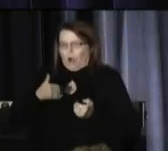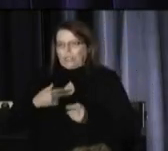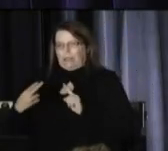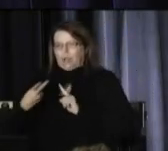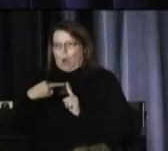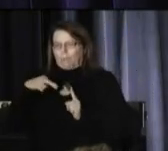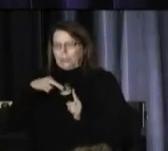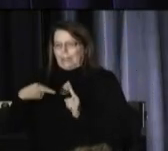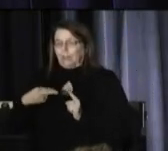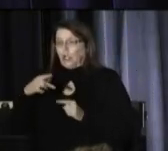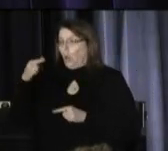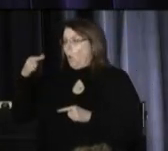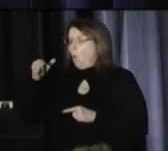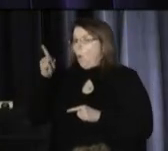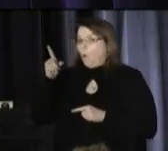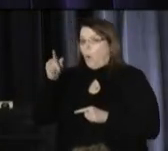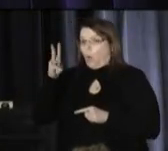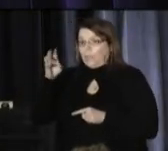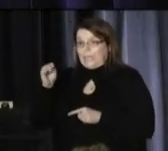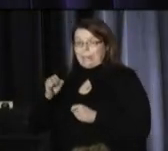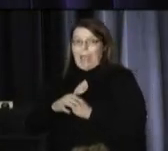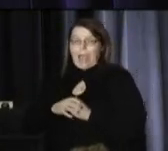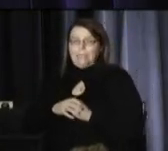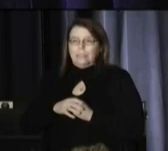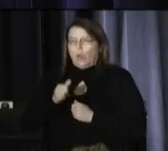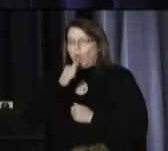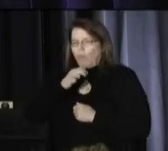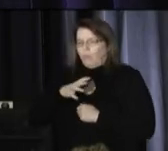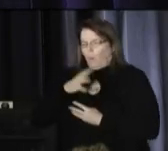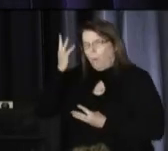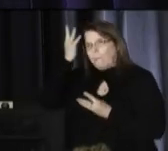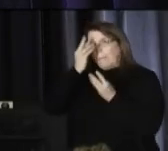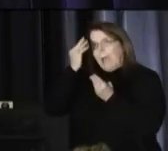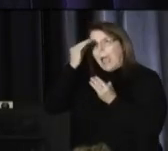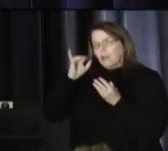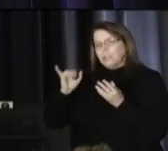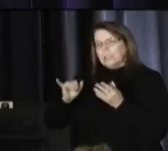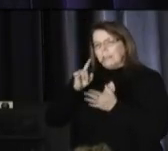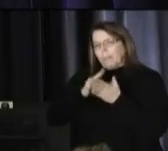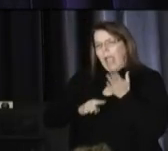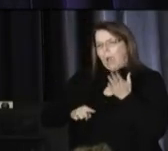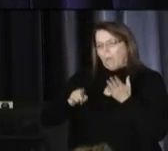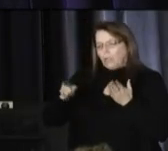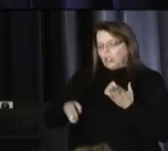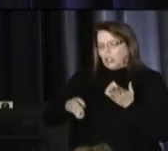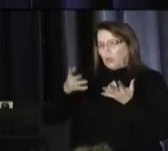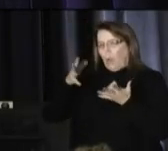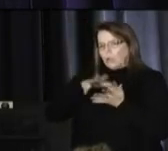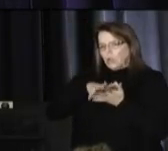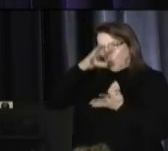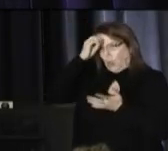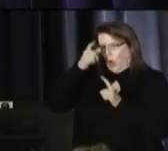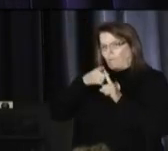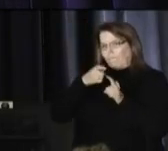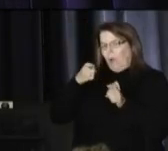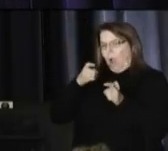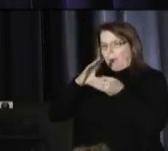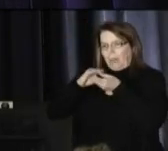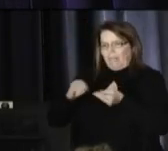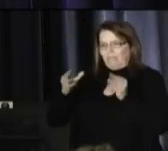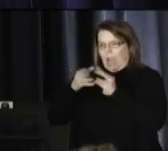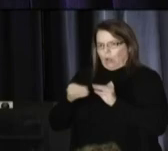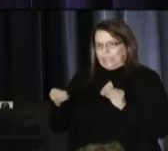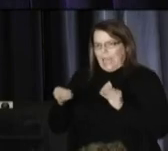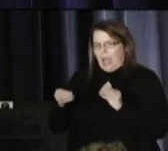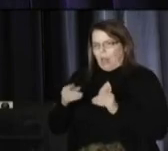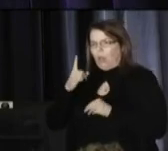Goldilocks. The woman ponders if this was what she was to learn from the fairy tale, the one of